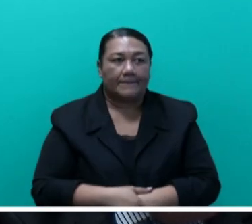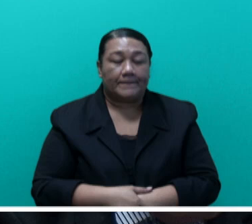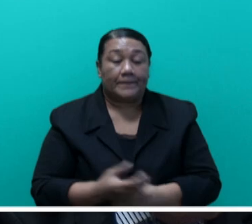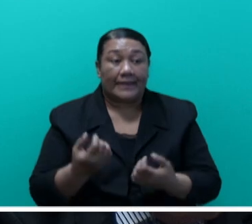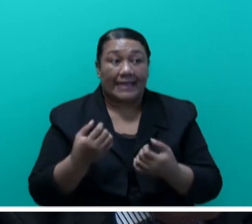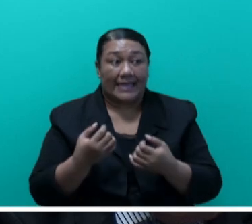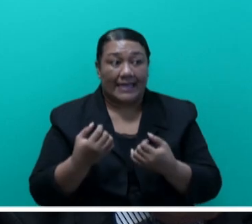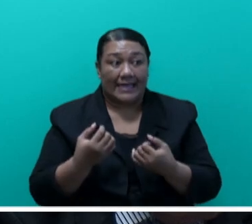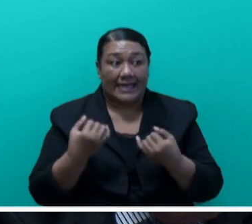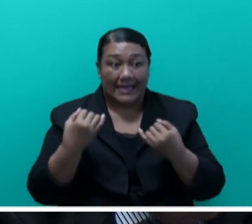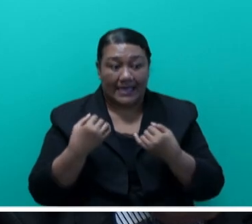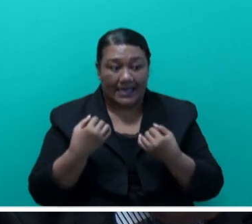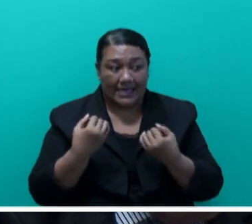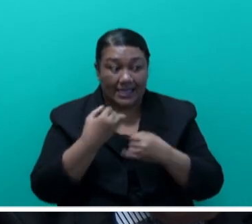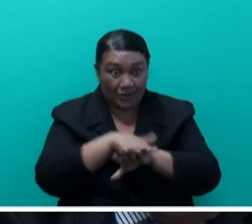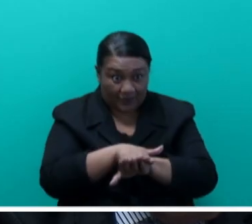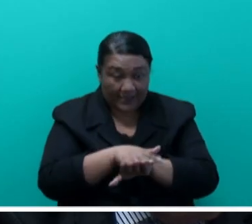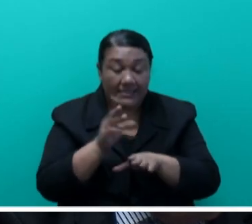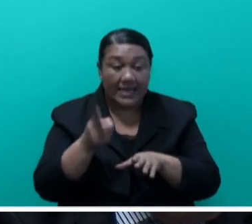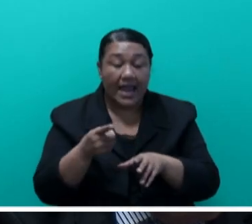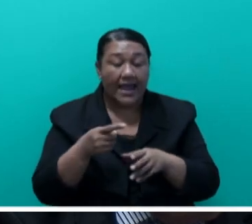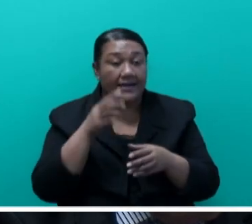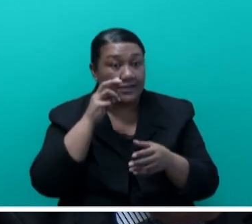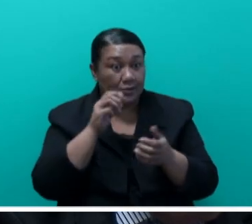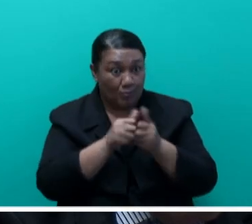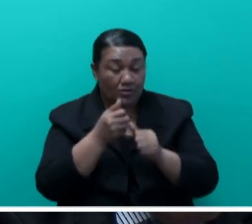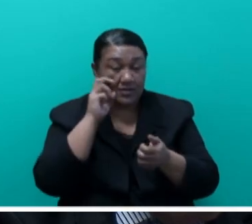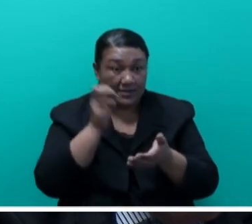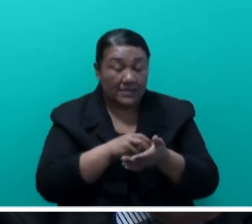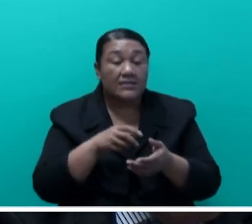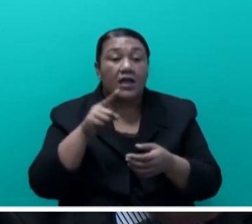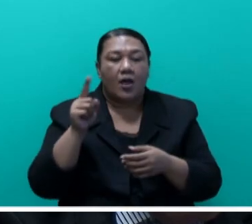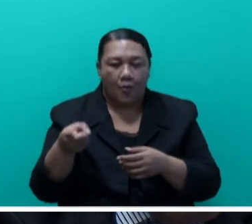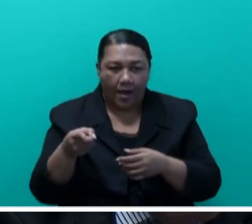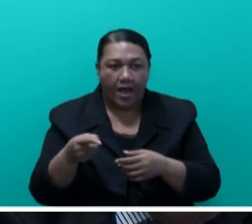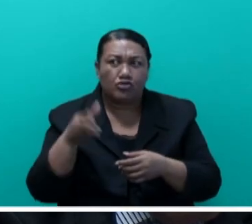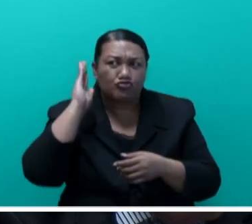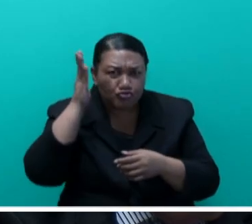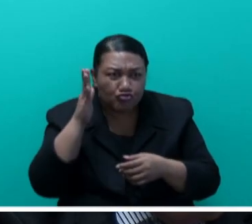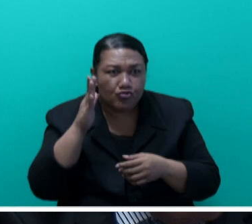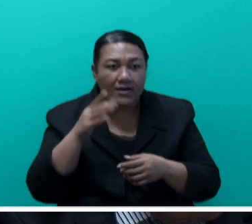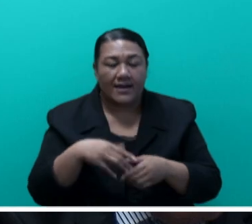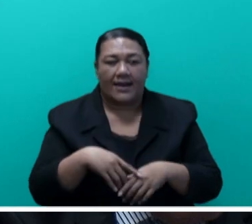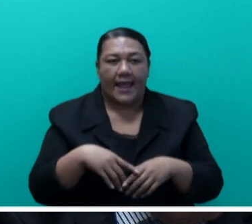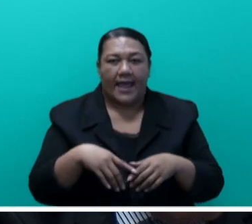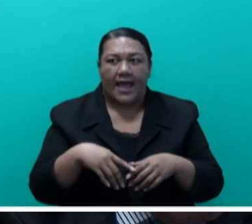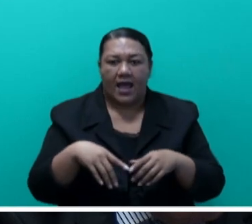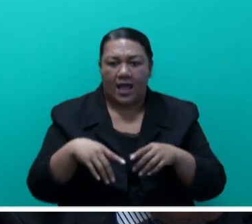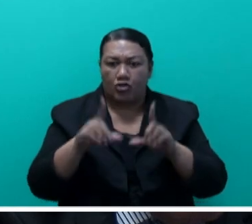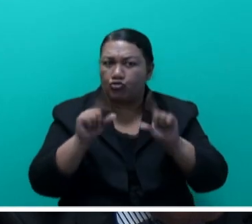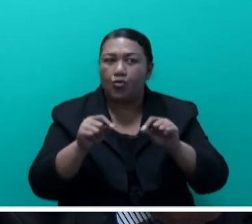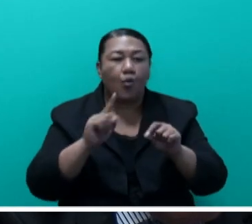education is another key aspect of this policy. Schools play a crucial role in shaping the future of our